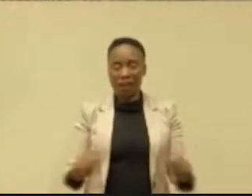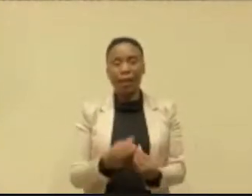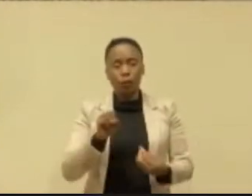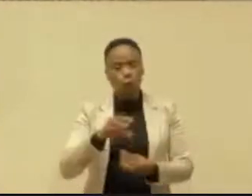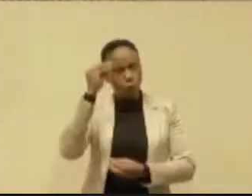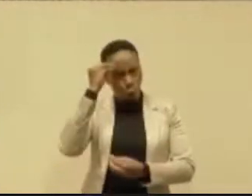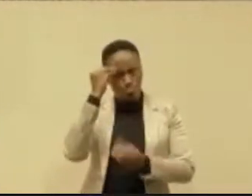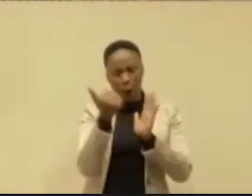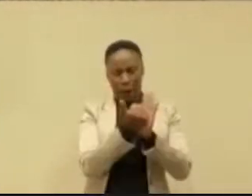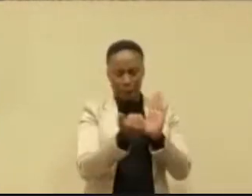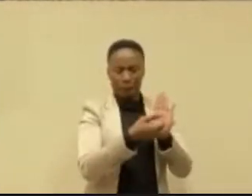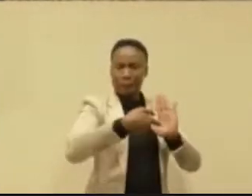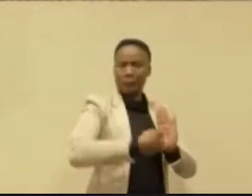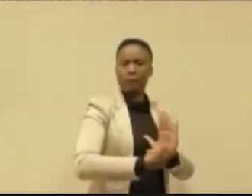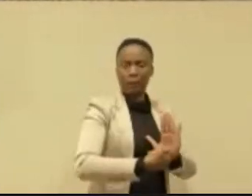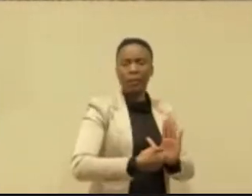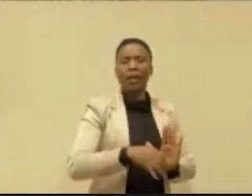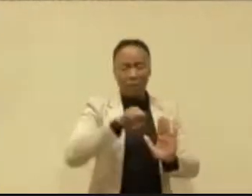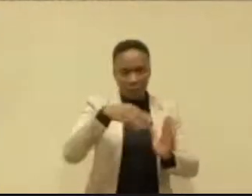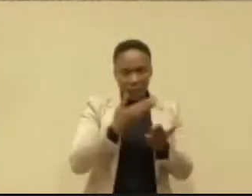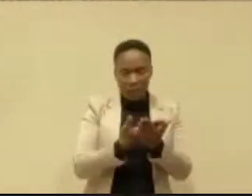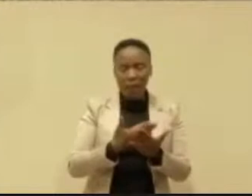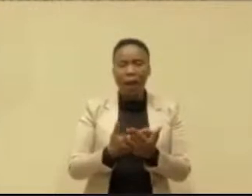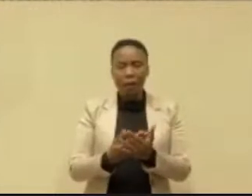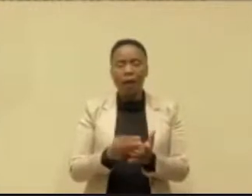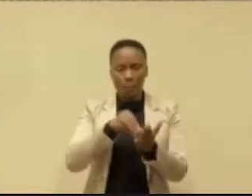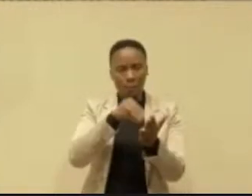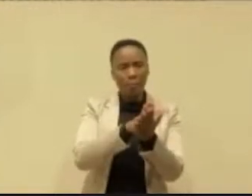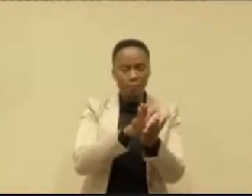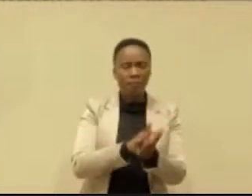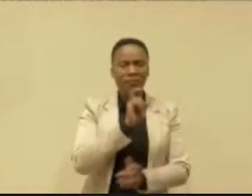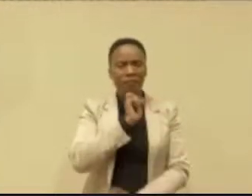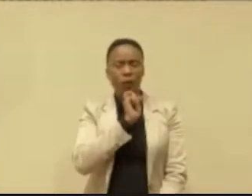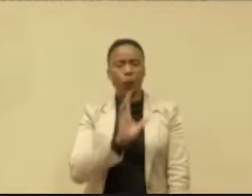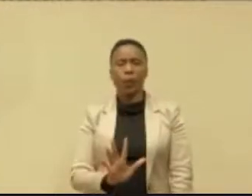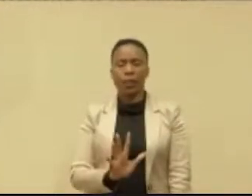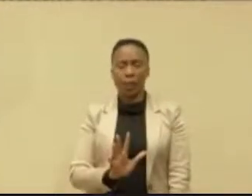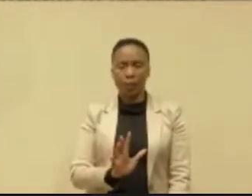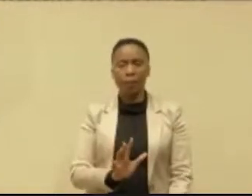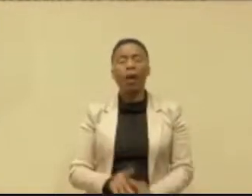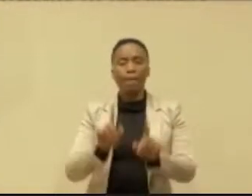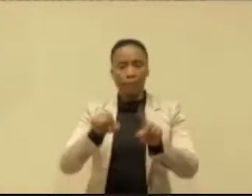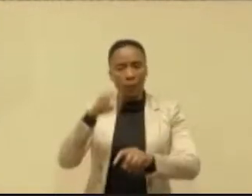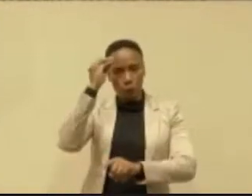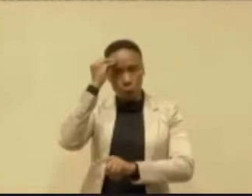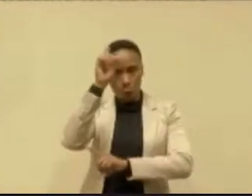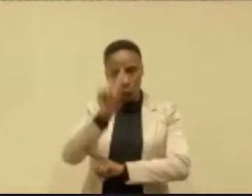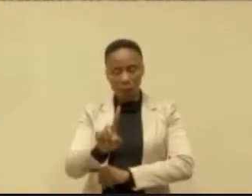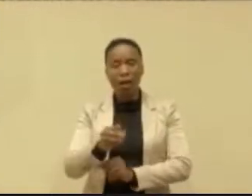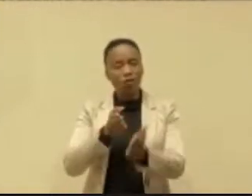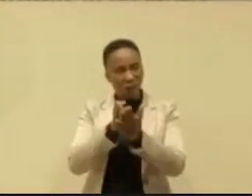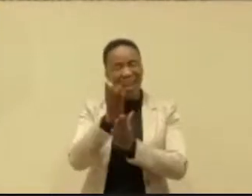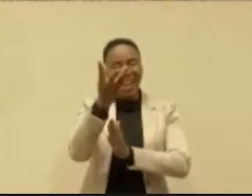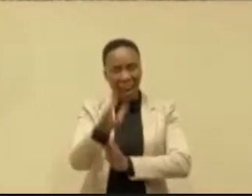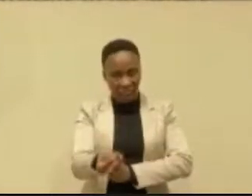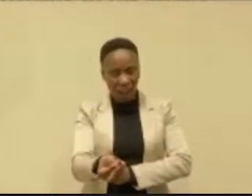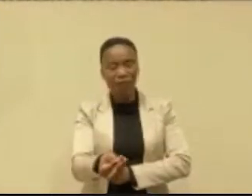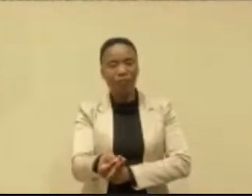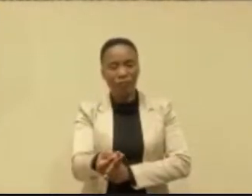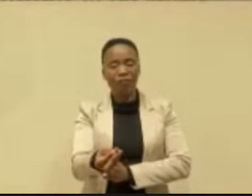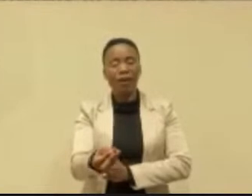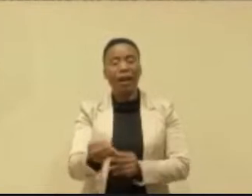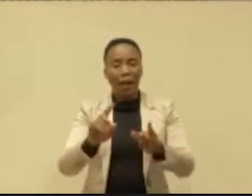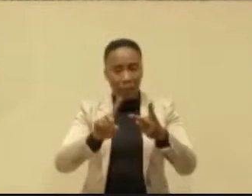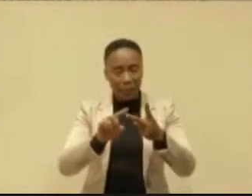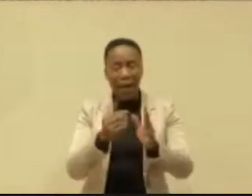eggs and they are able to put them in practice what you must know that you have the right and you have the